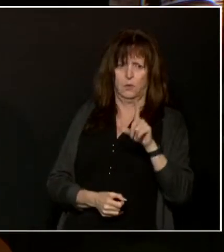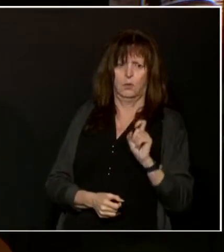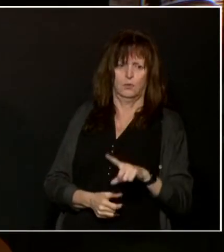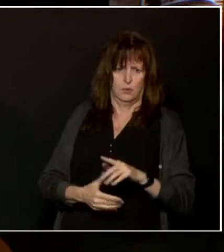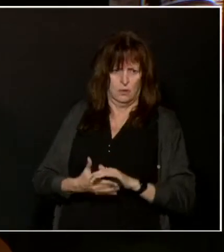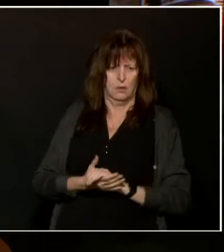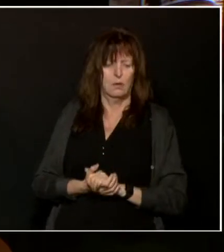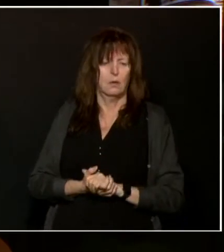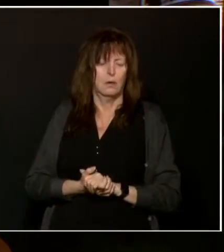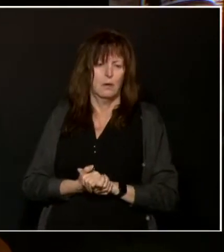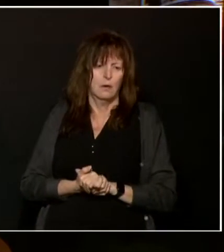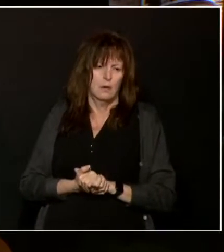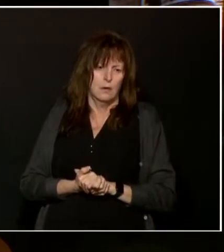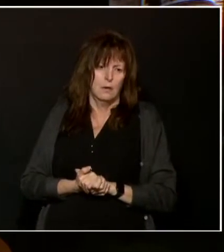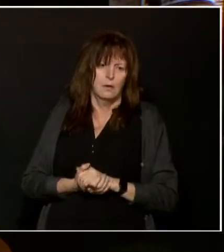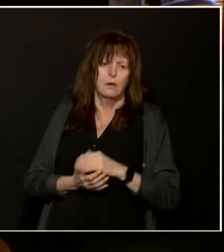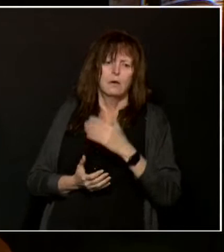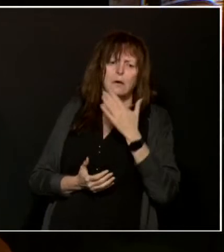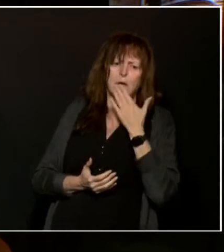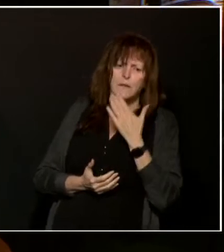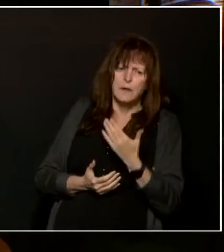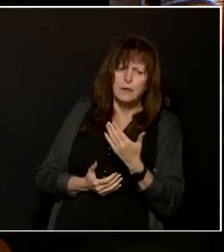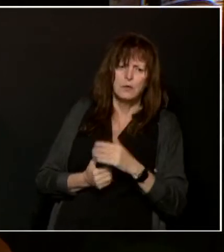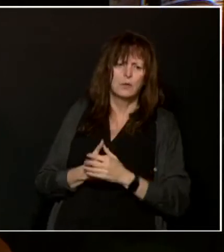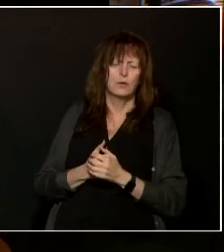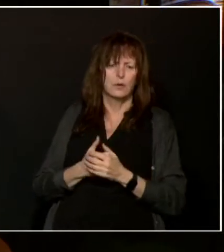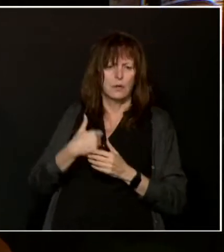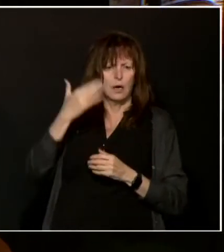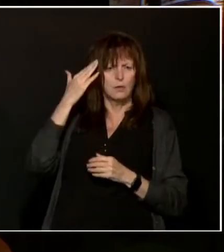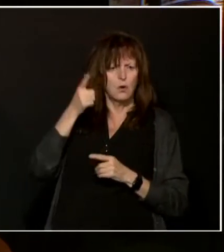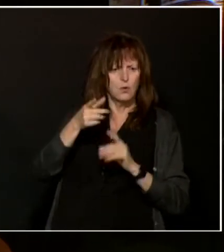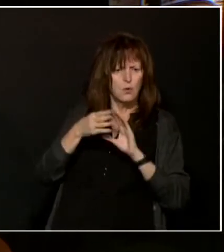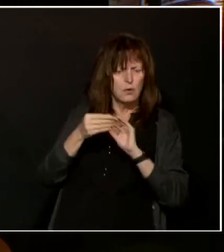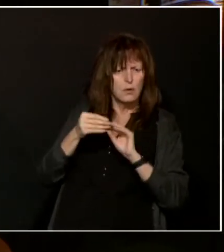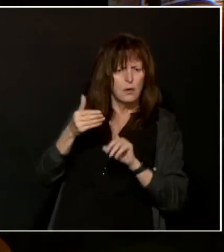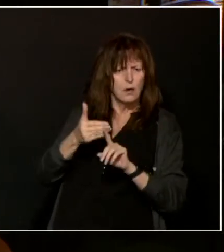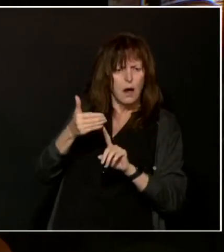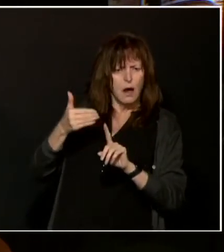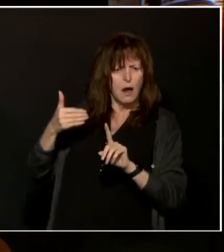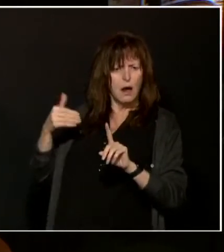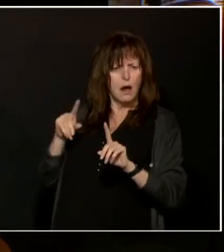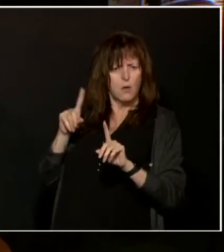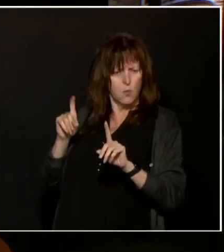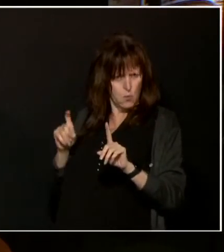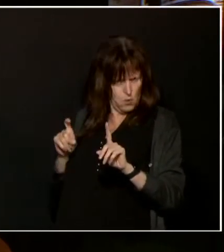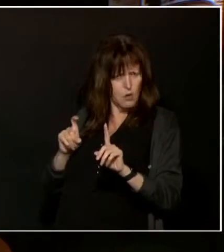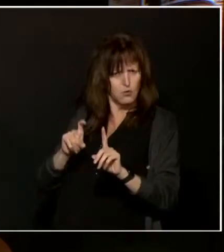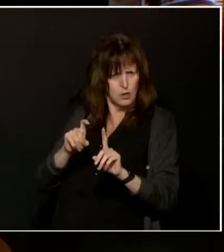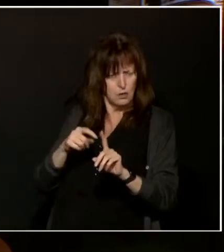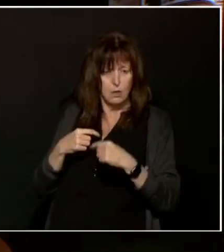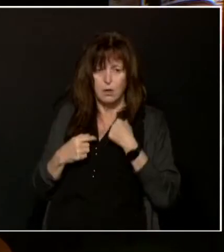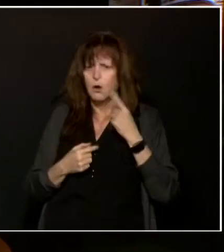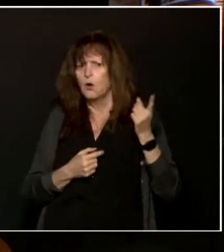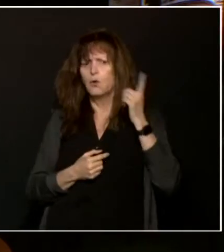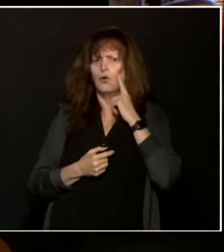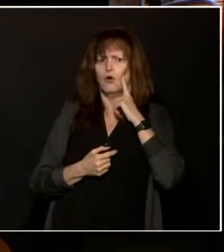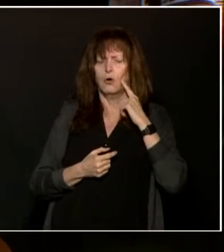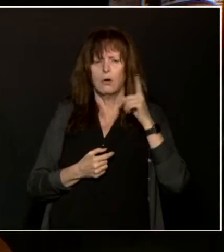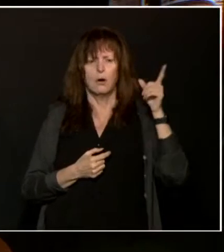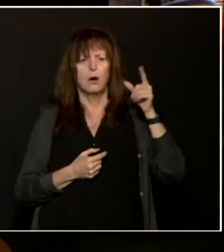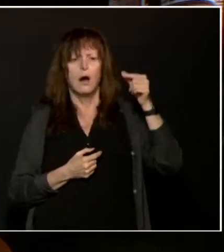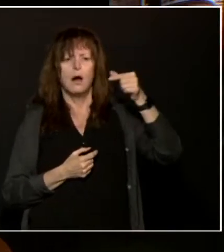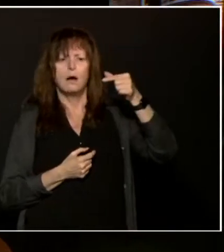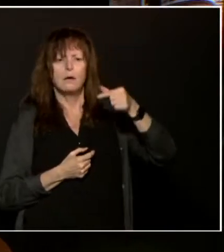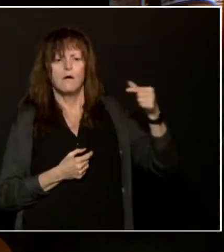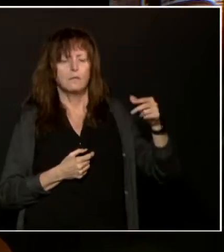this has been touched on a little bit in prior questions, but I am hearing that the government is watching these falling numbers